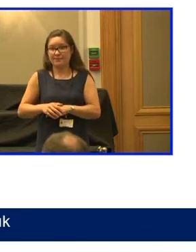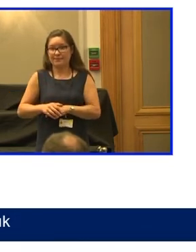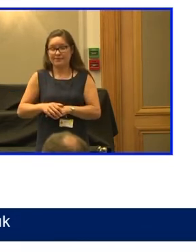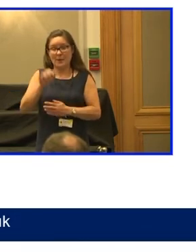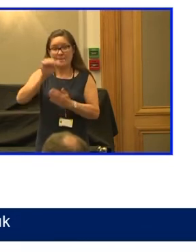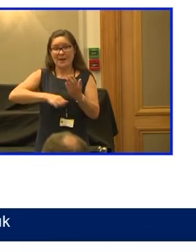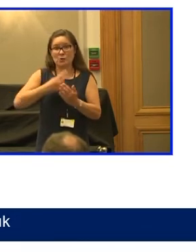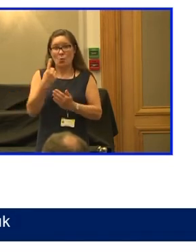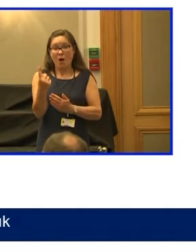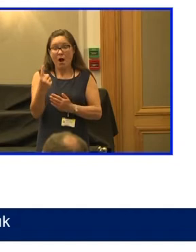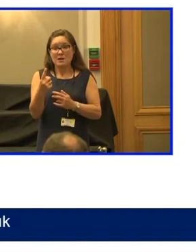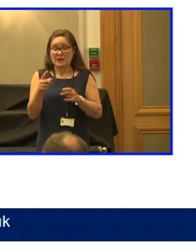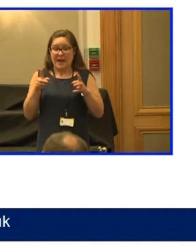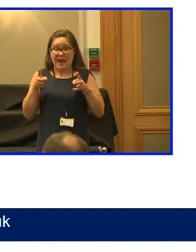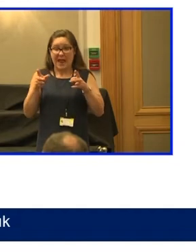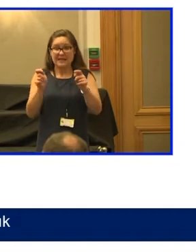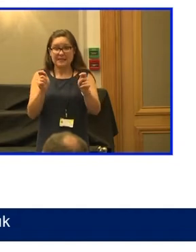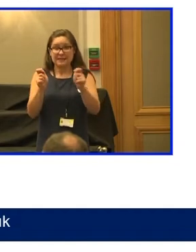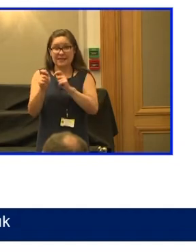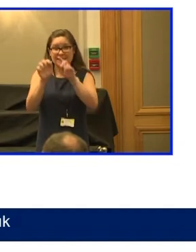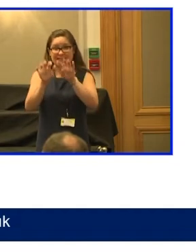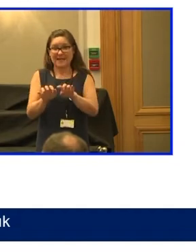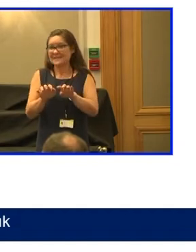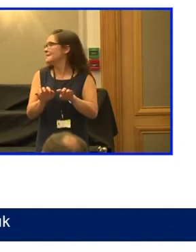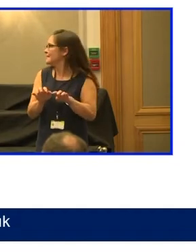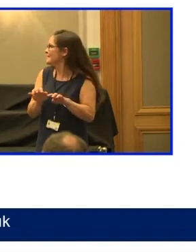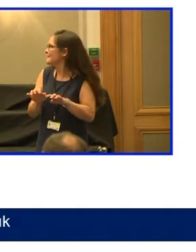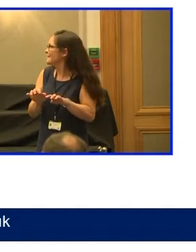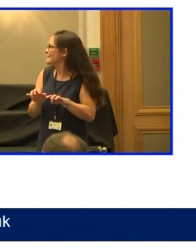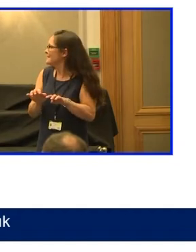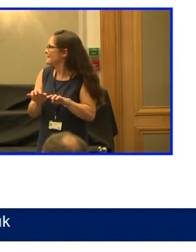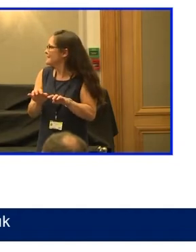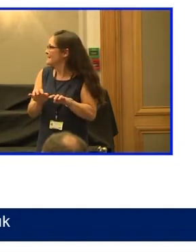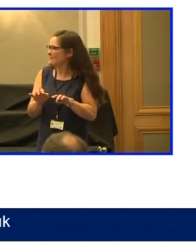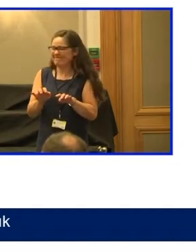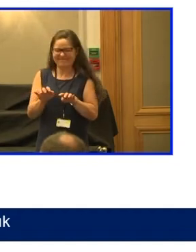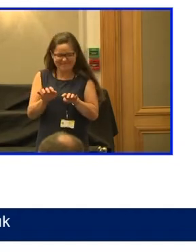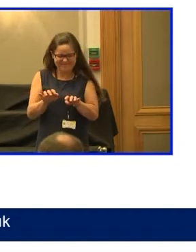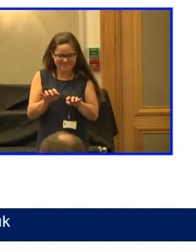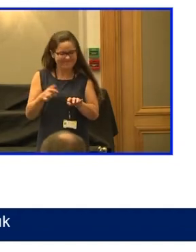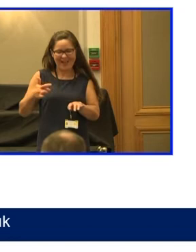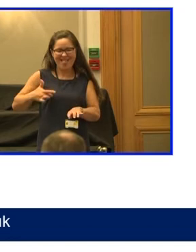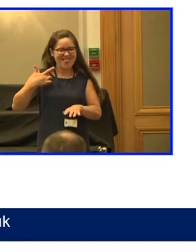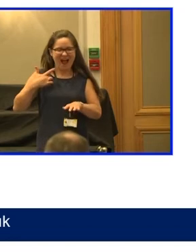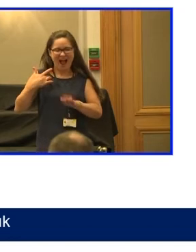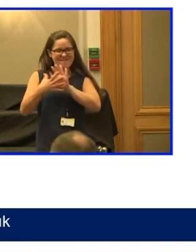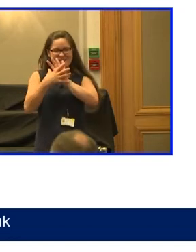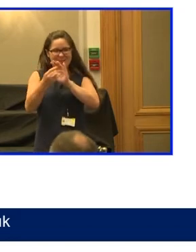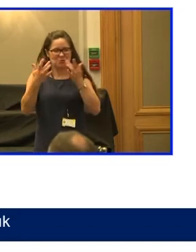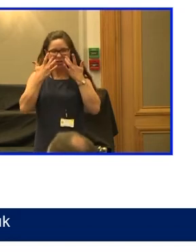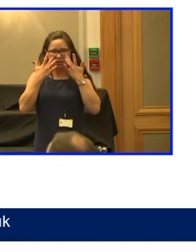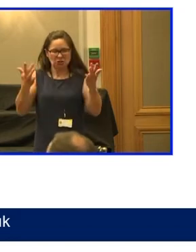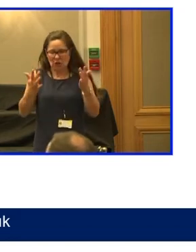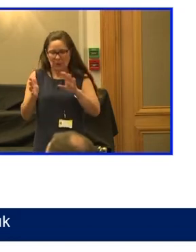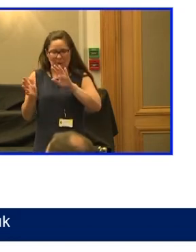1, editable text. How are you? Should have read Power U. I really don't like live demonstrations. It never works. All right, scrap all